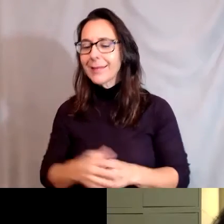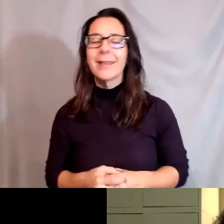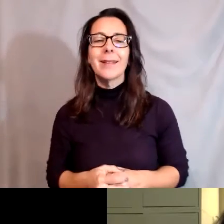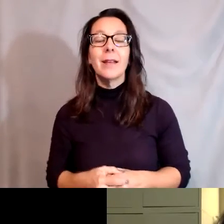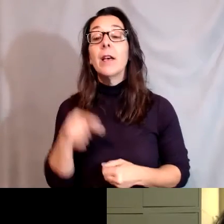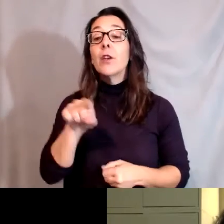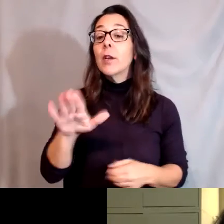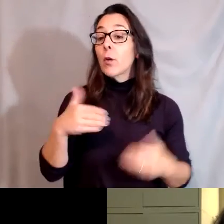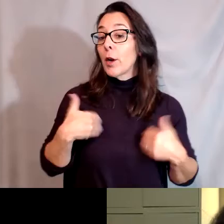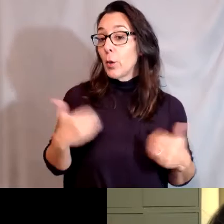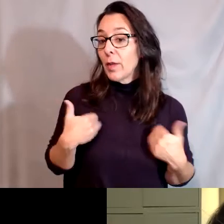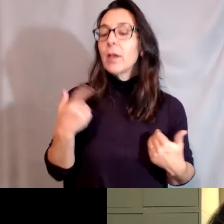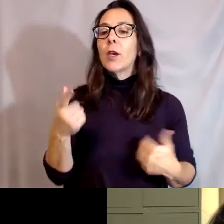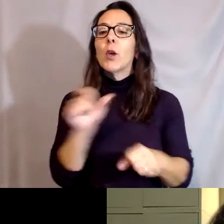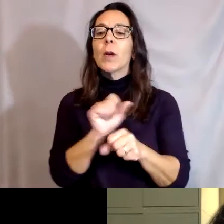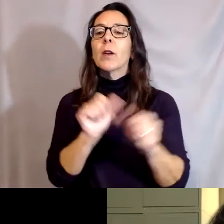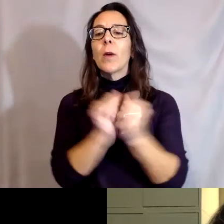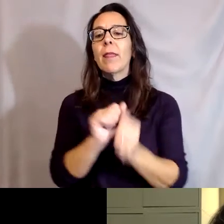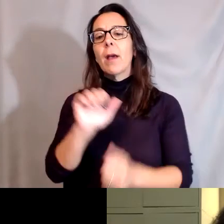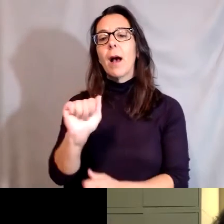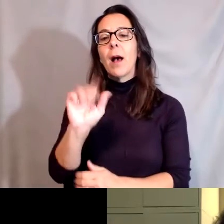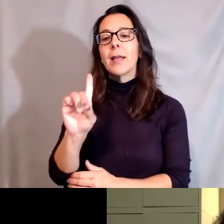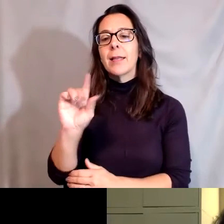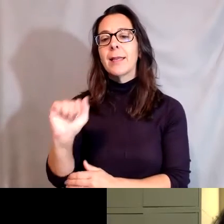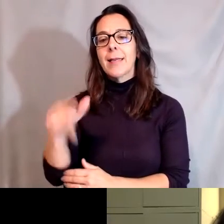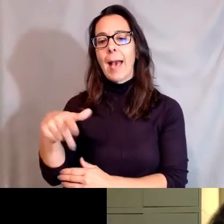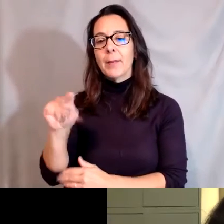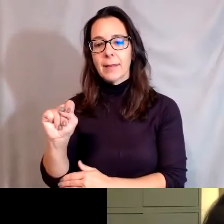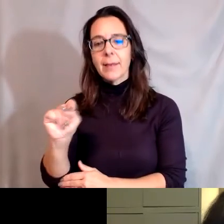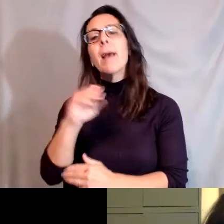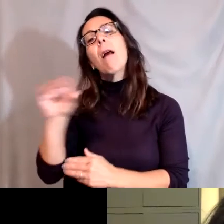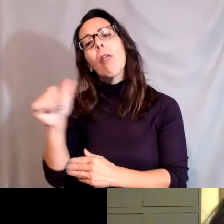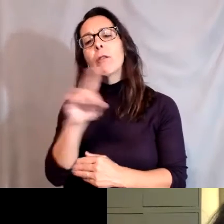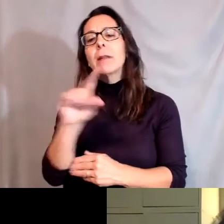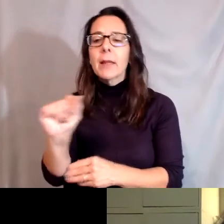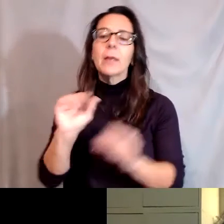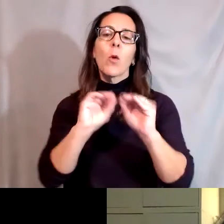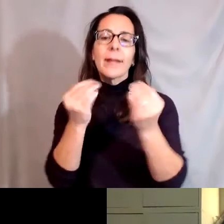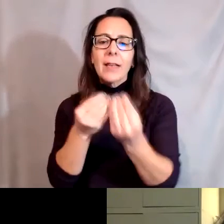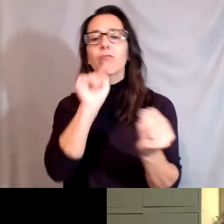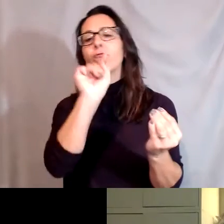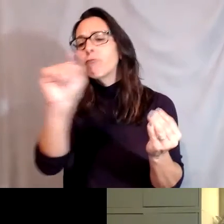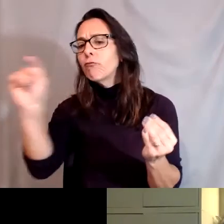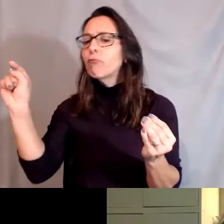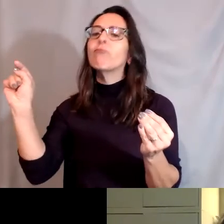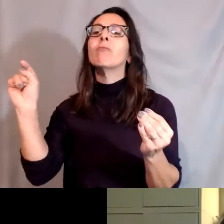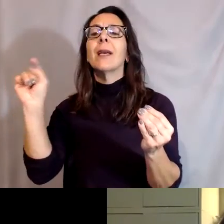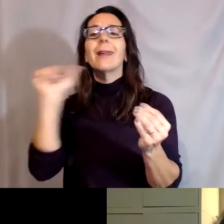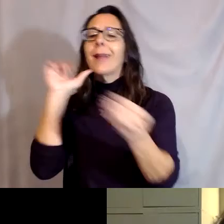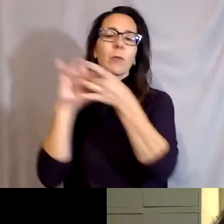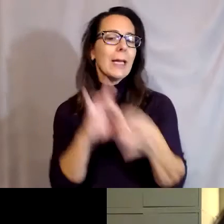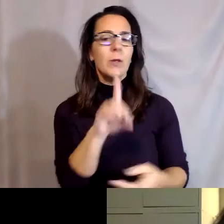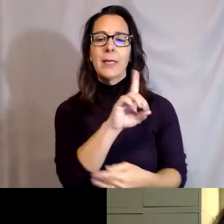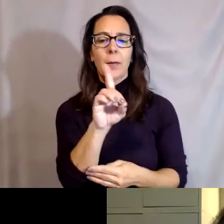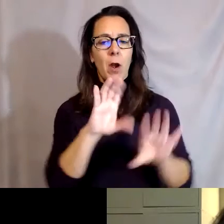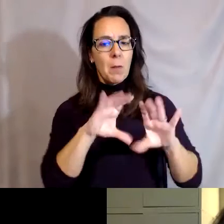with ADAPT and other disability activist organizations sort of outside of the Democratic Party. So